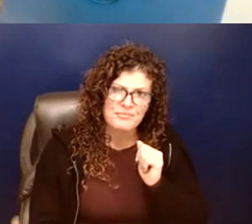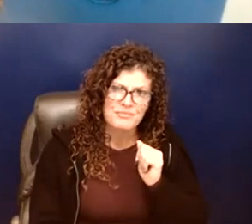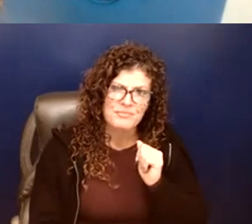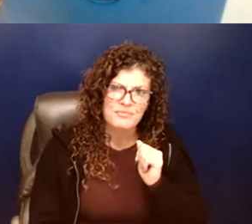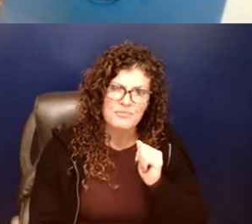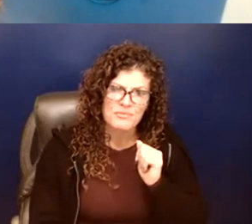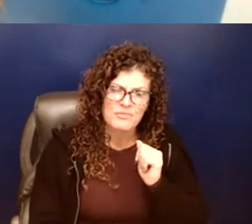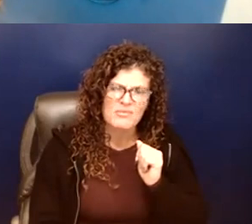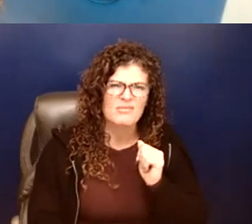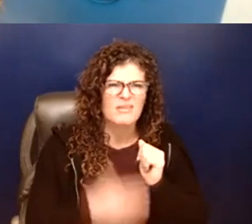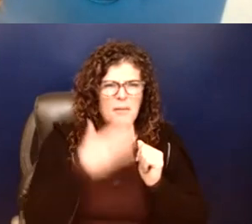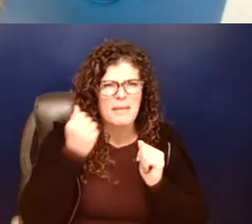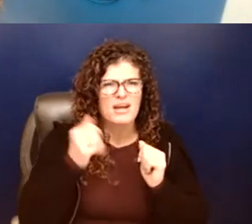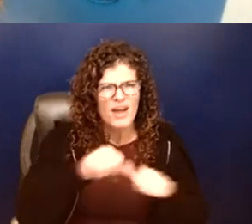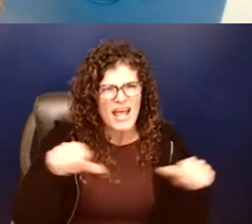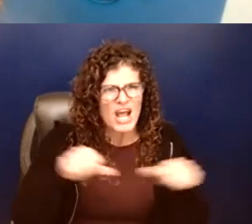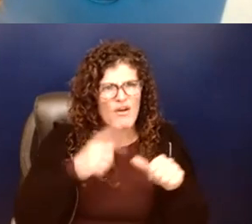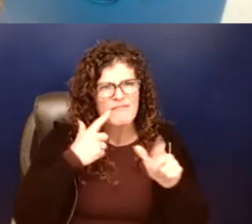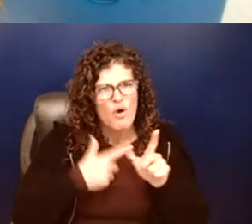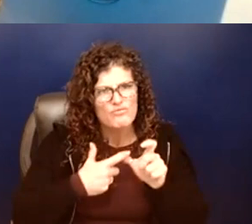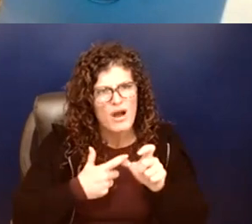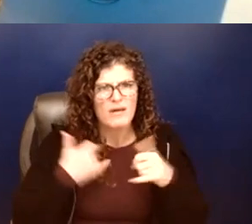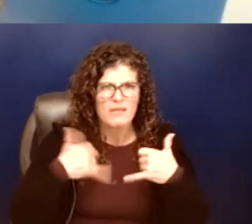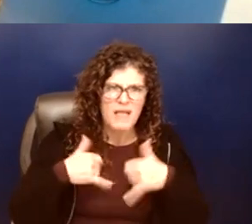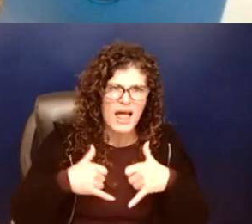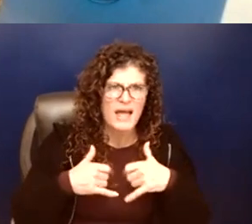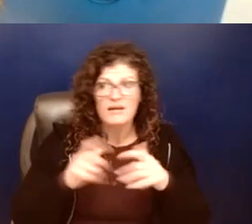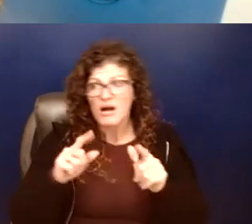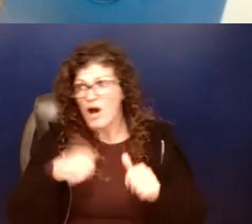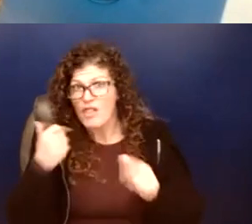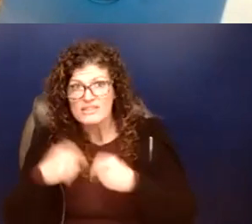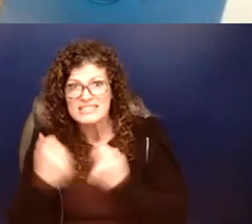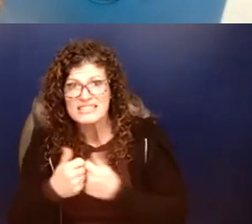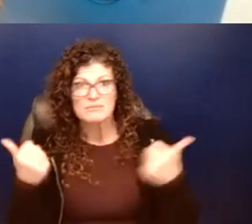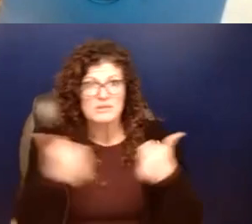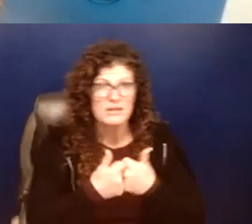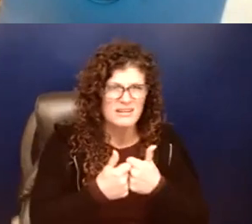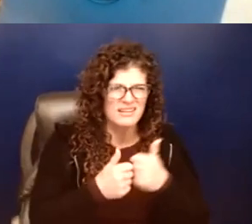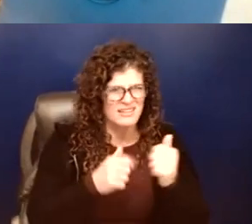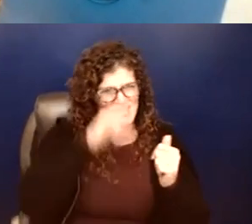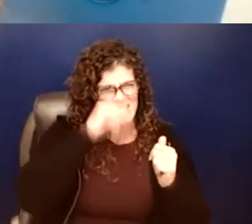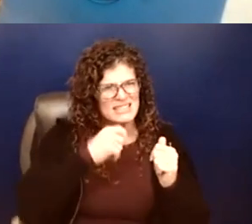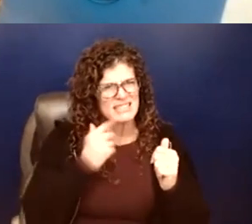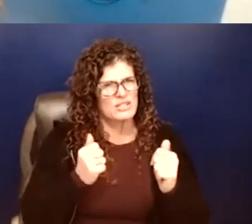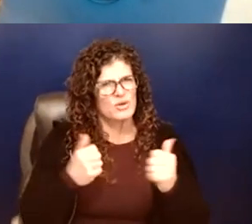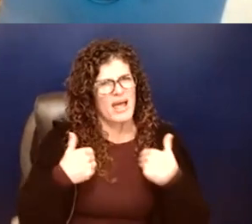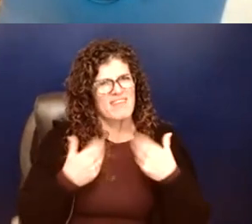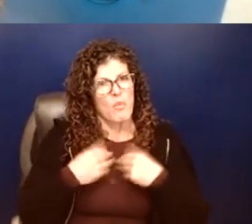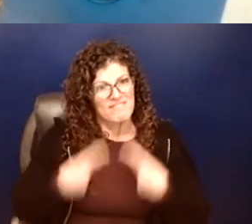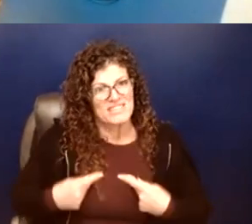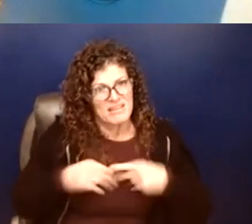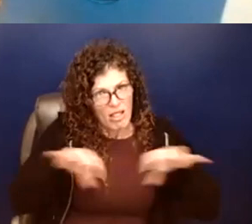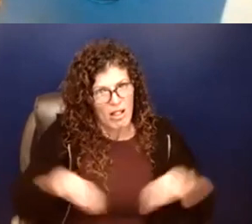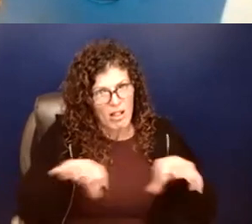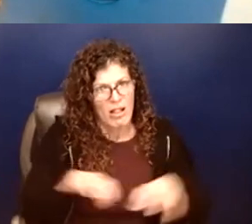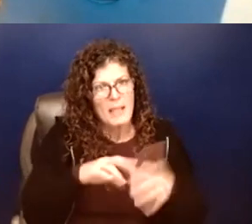fields for them to run and play on, teams for them to play. The kids need to be burning a lot more energy and be a lot more physically active so that they